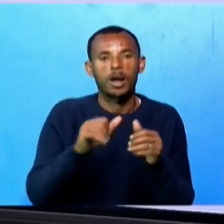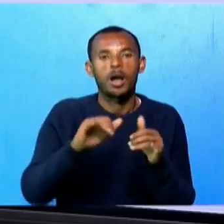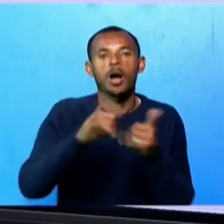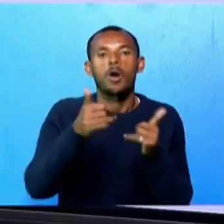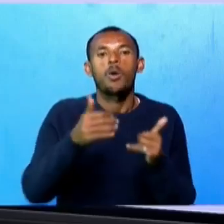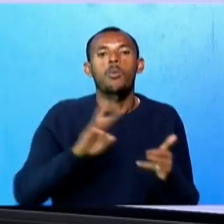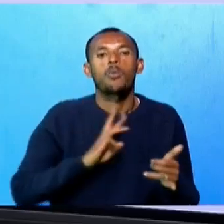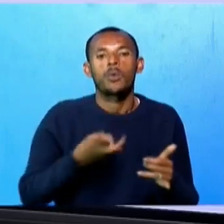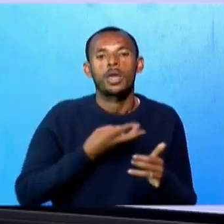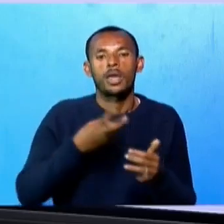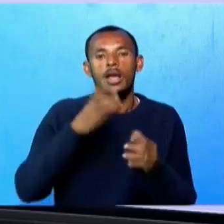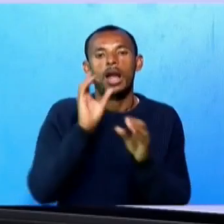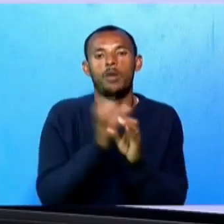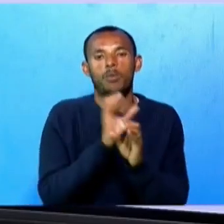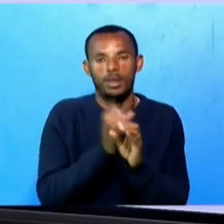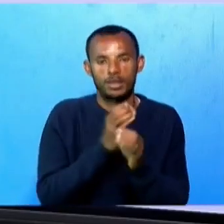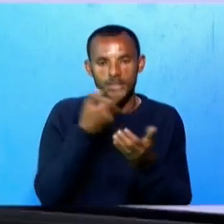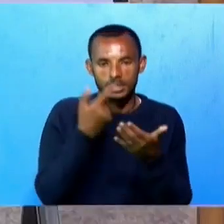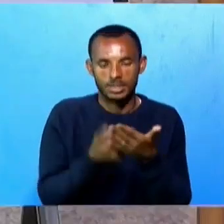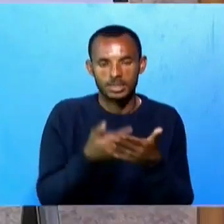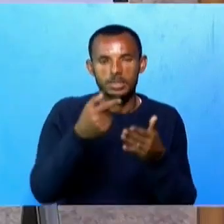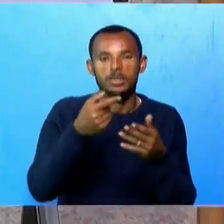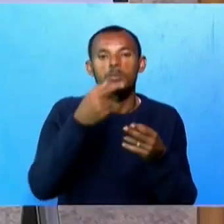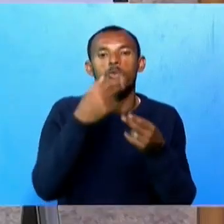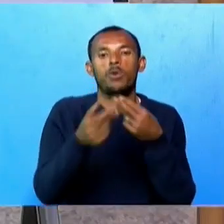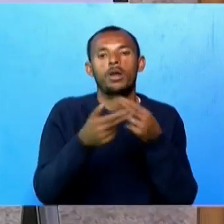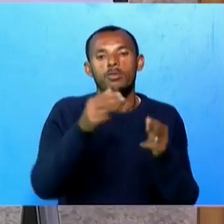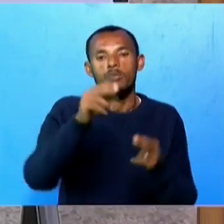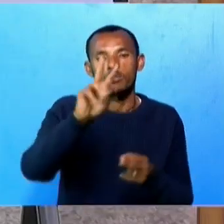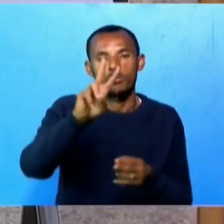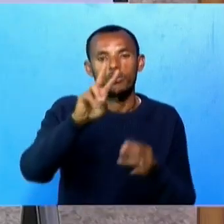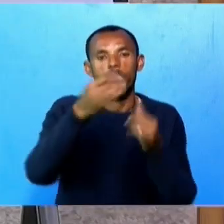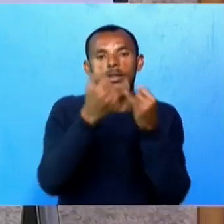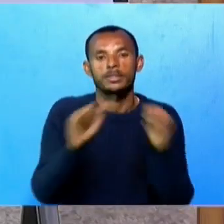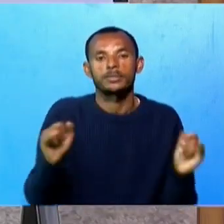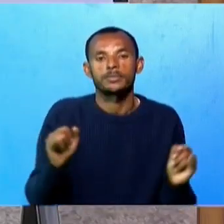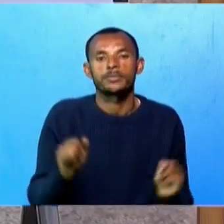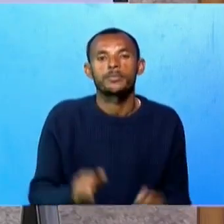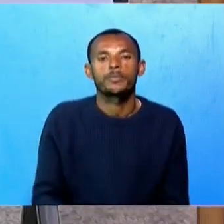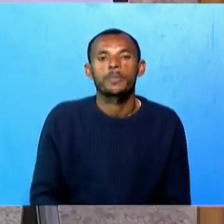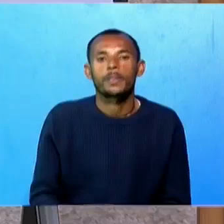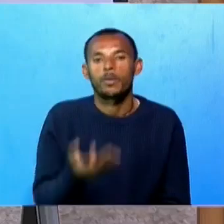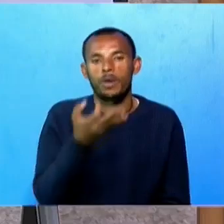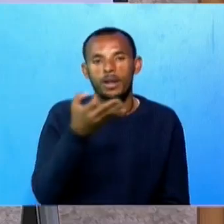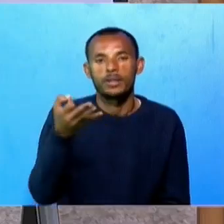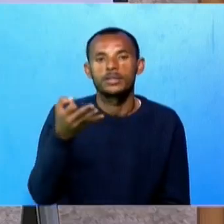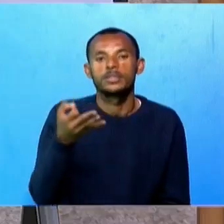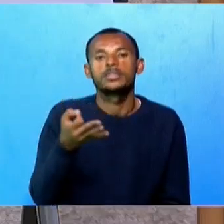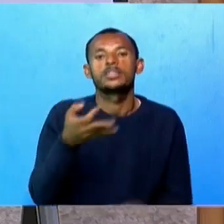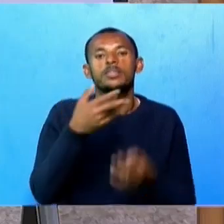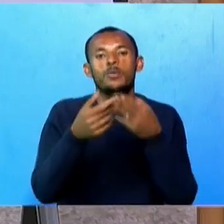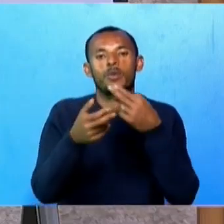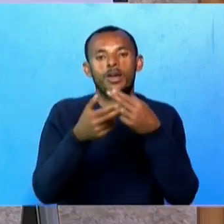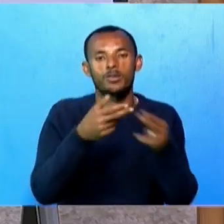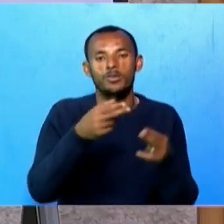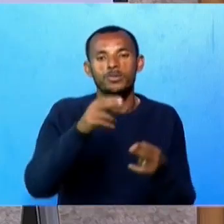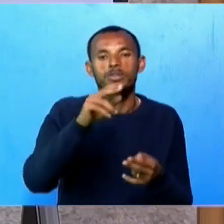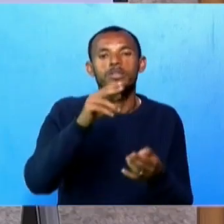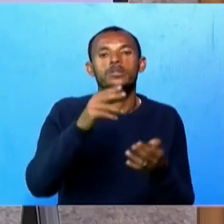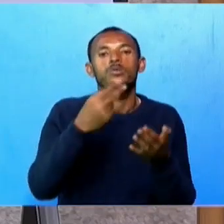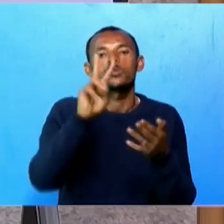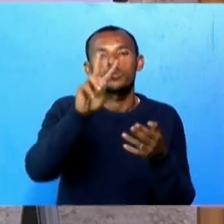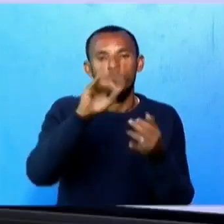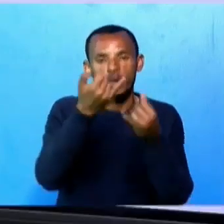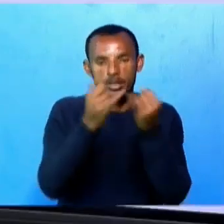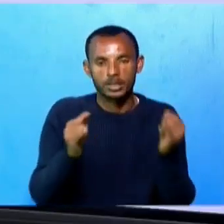or how we calculated the product of two fractions? Well, the product of two fractions